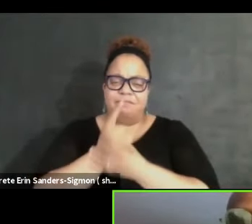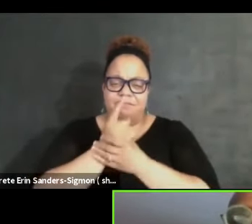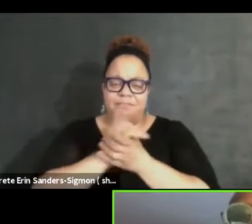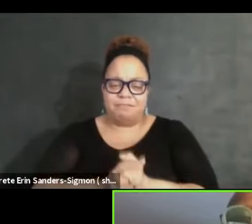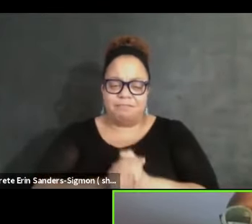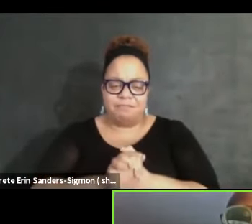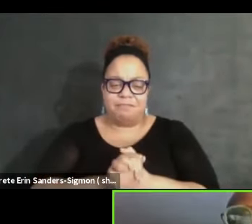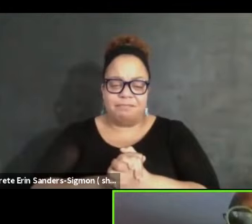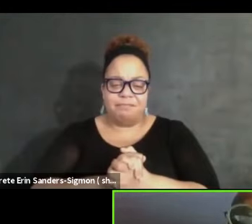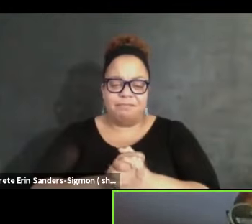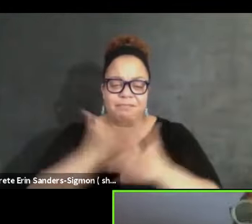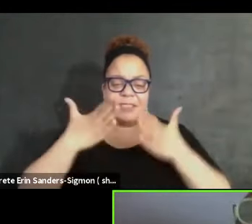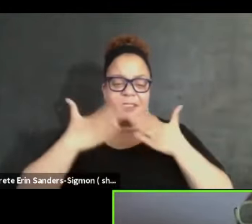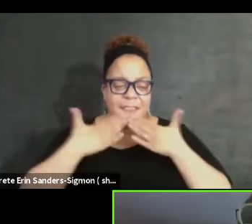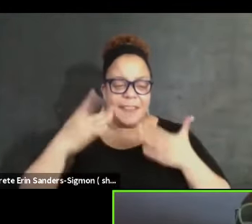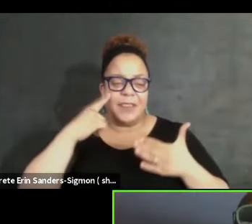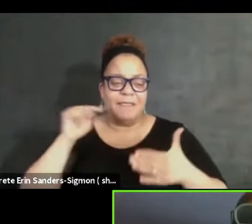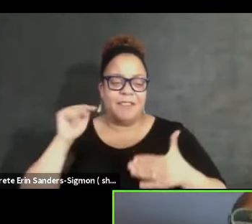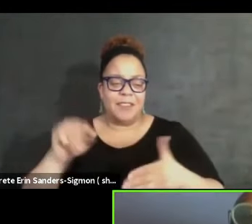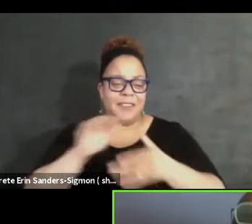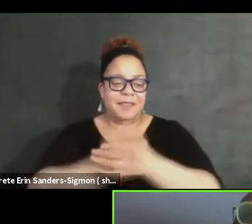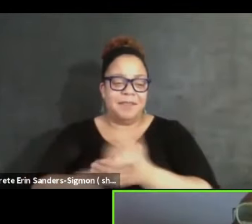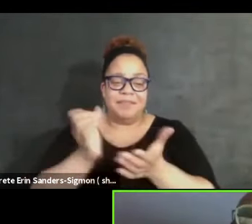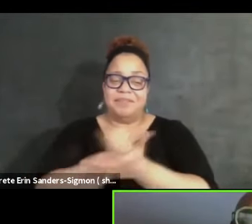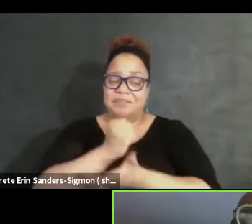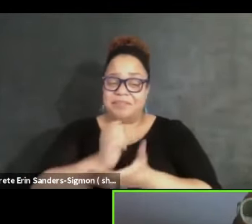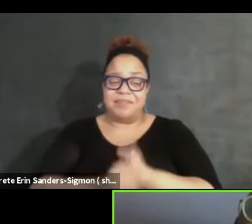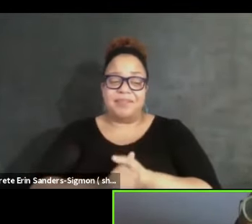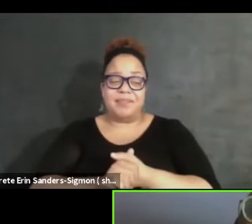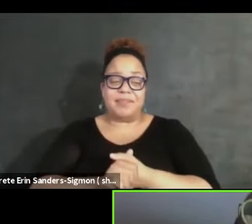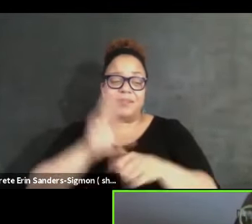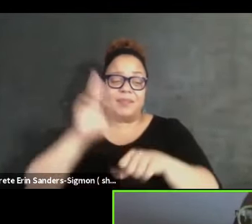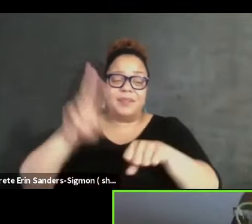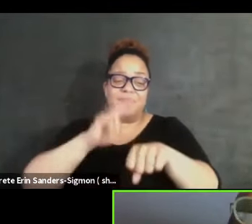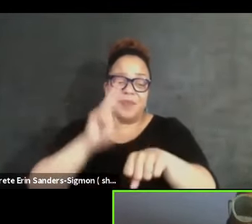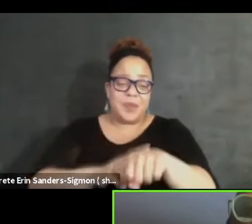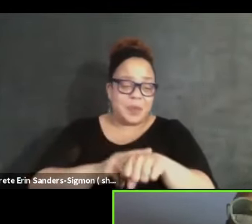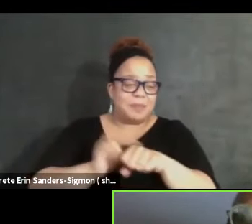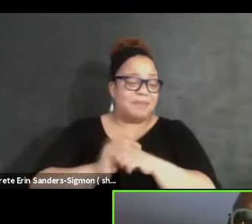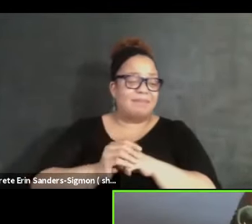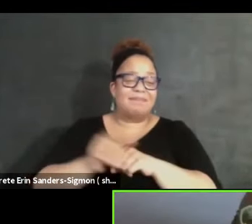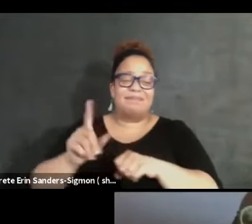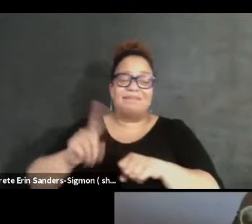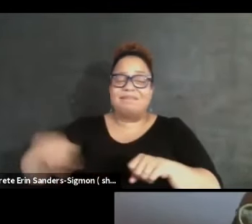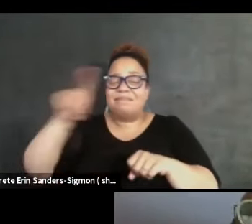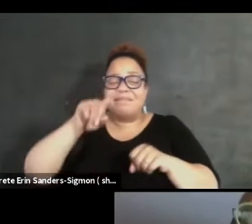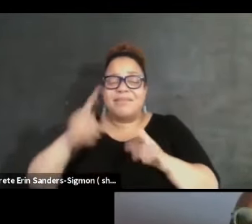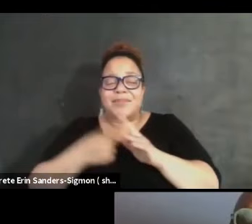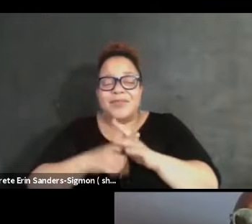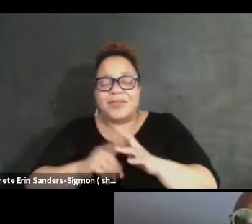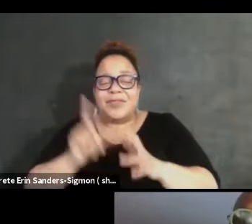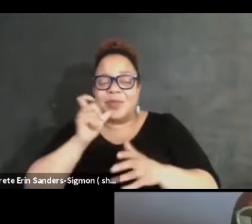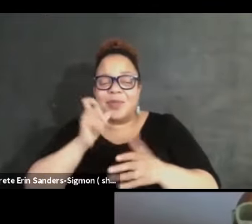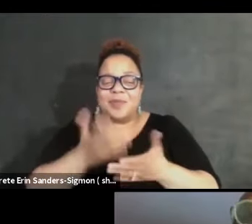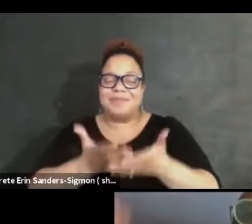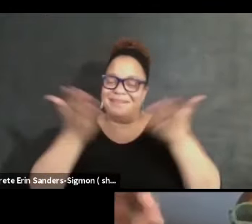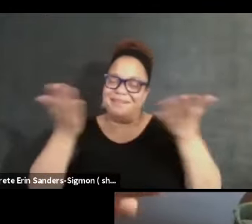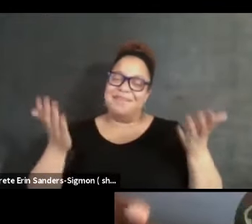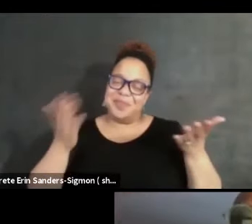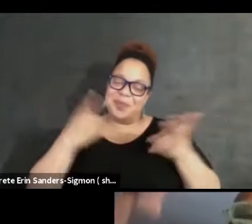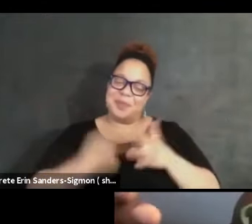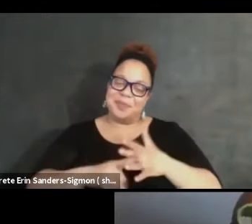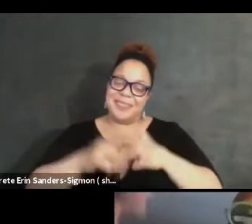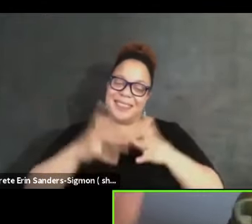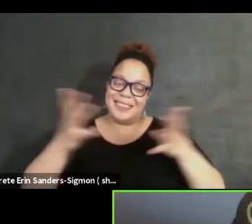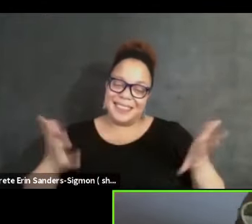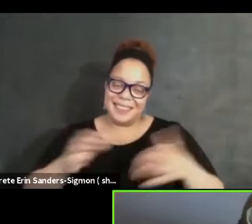conversations. But who else is going to initiate those hard conversations if not for you, the artist? Who's going to